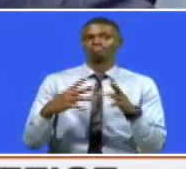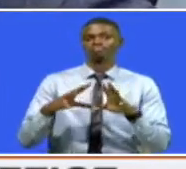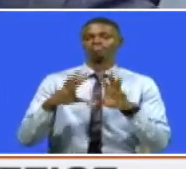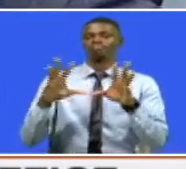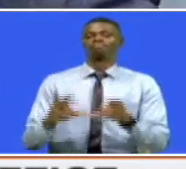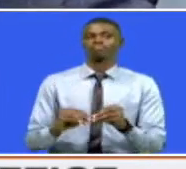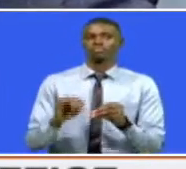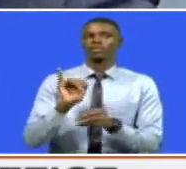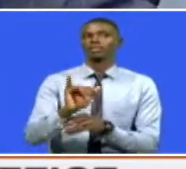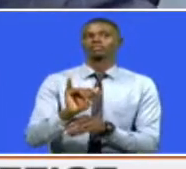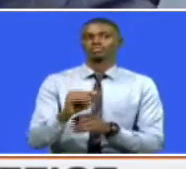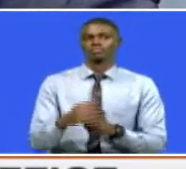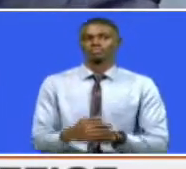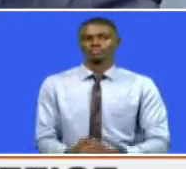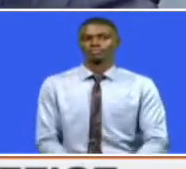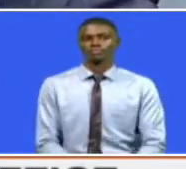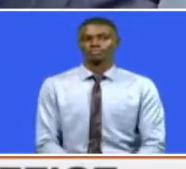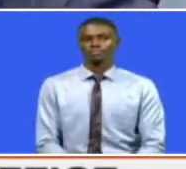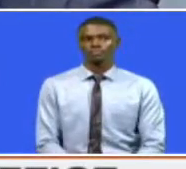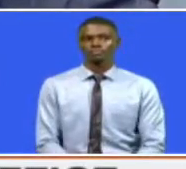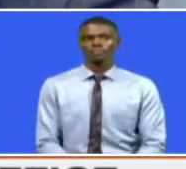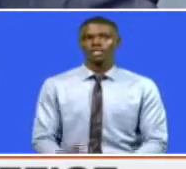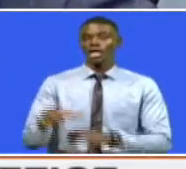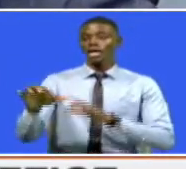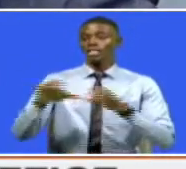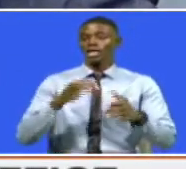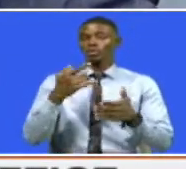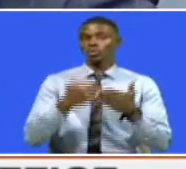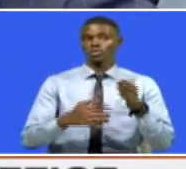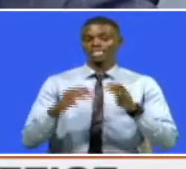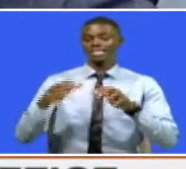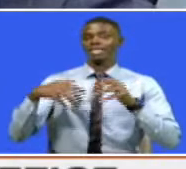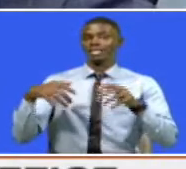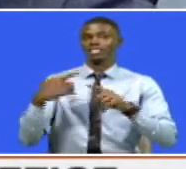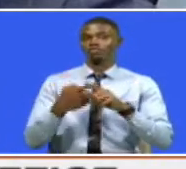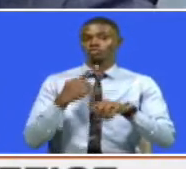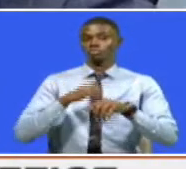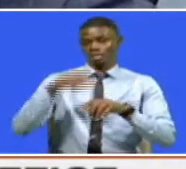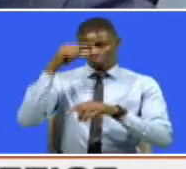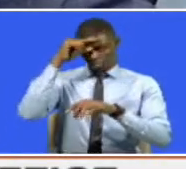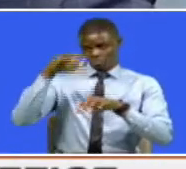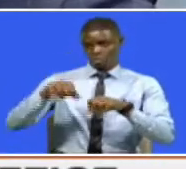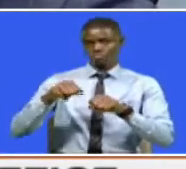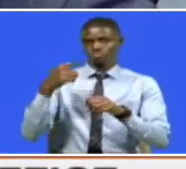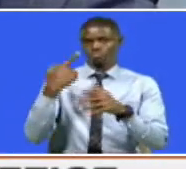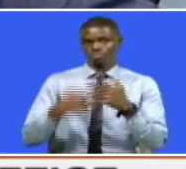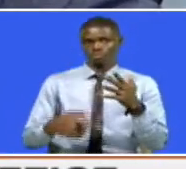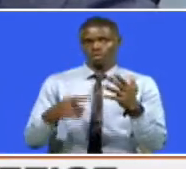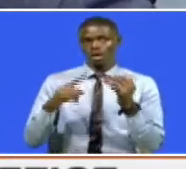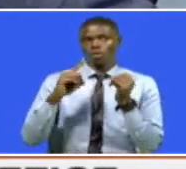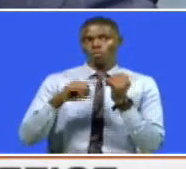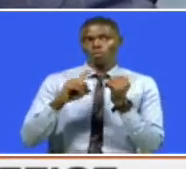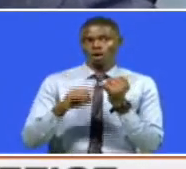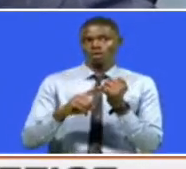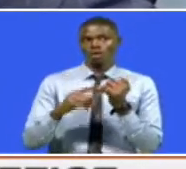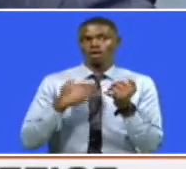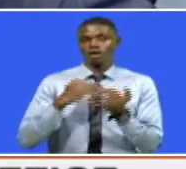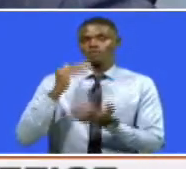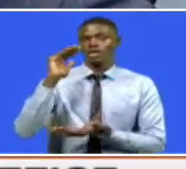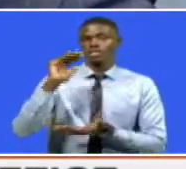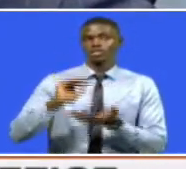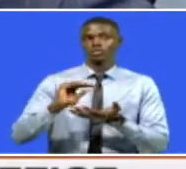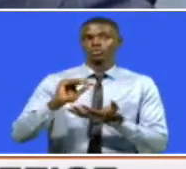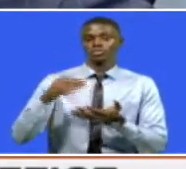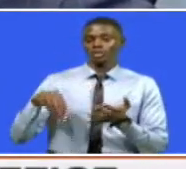that cost of living. What have we done in agriculture since we came into government? One, we have fundamentally reduced the cost